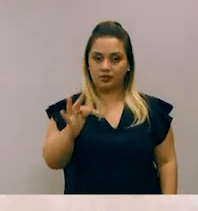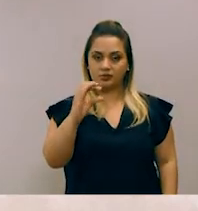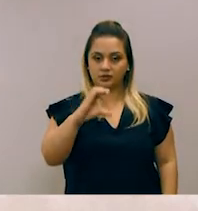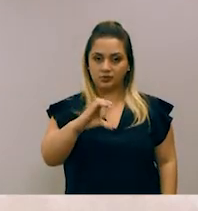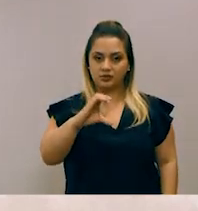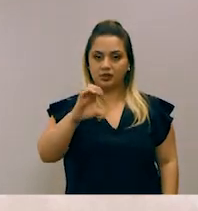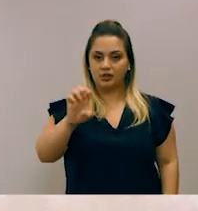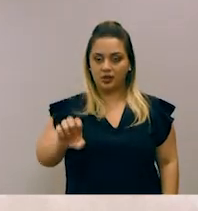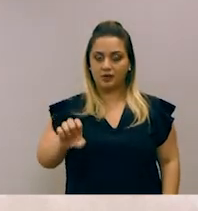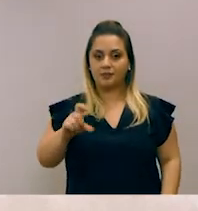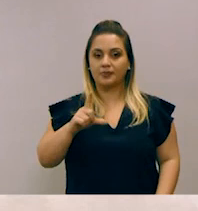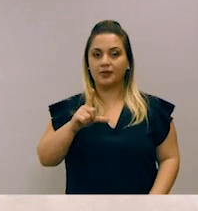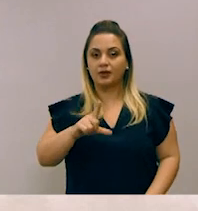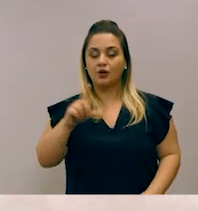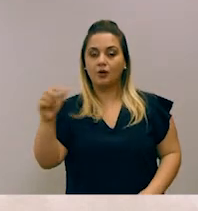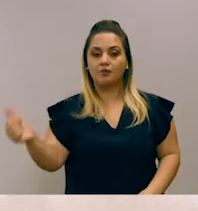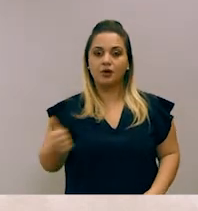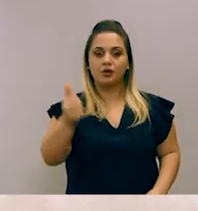expected to TC